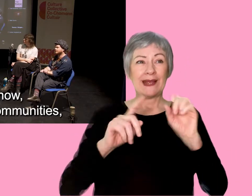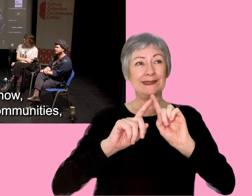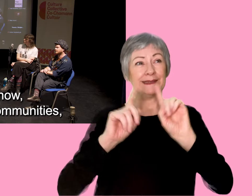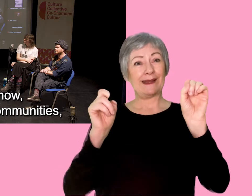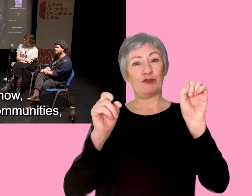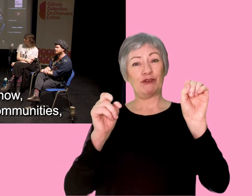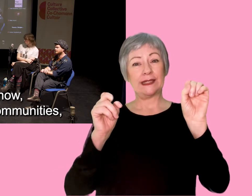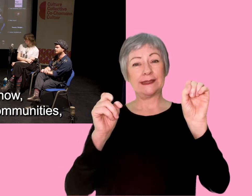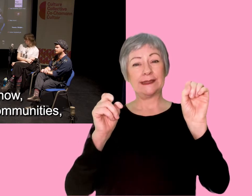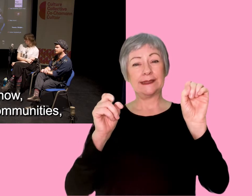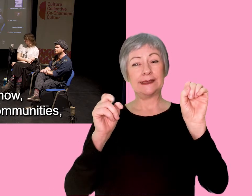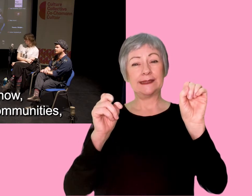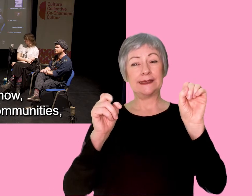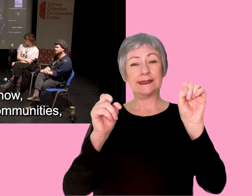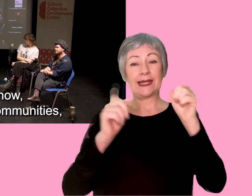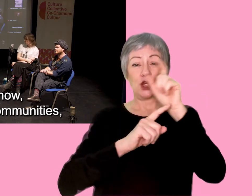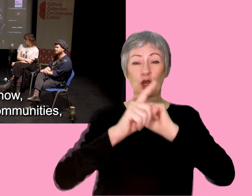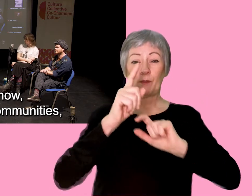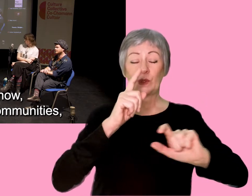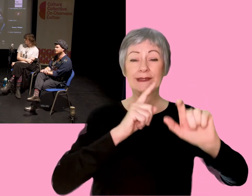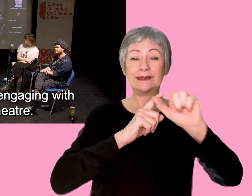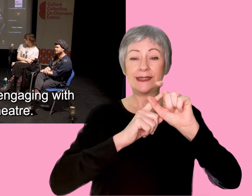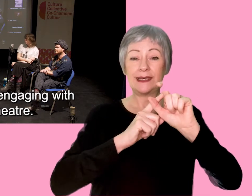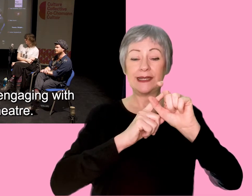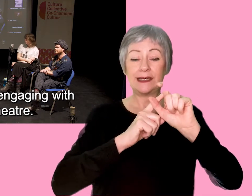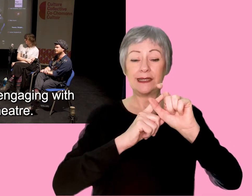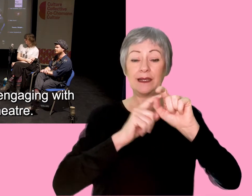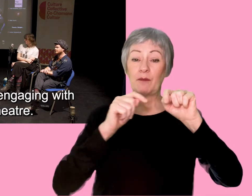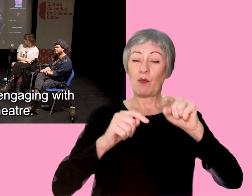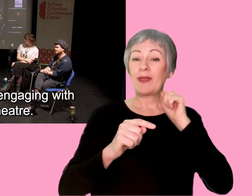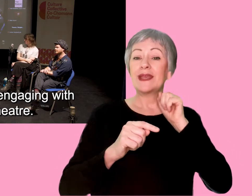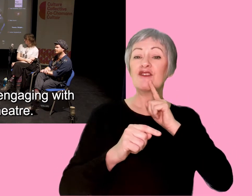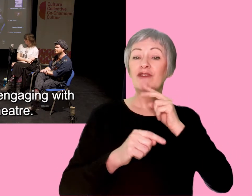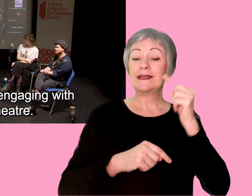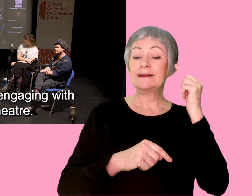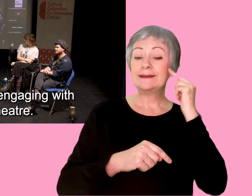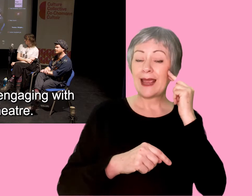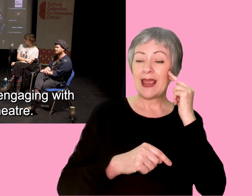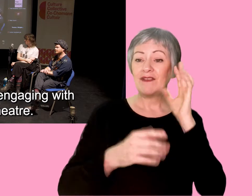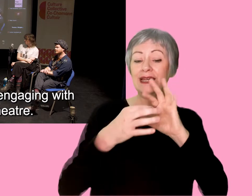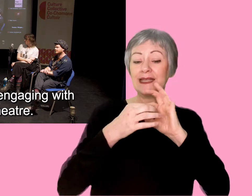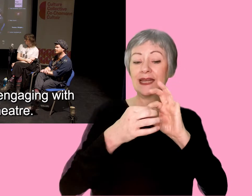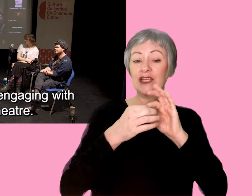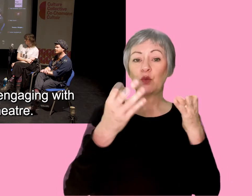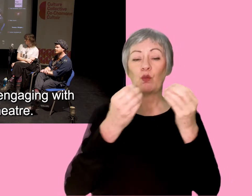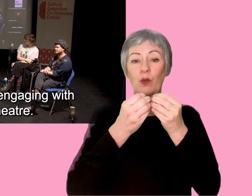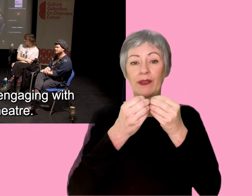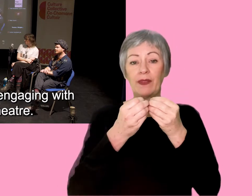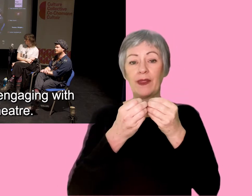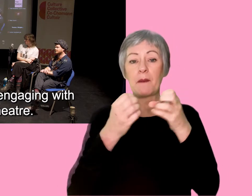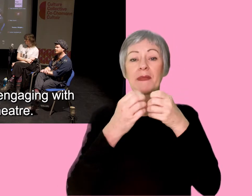difference in communities, both hearing and deaf, are engaging with